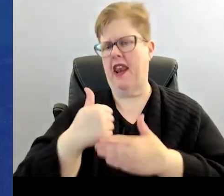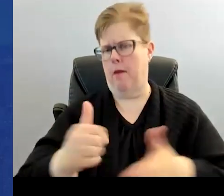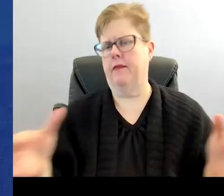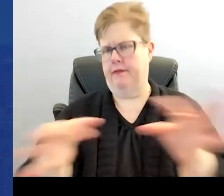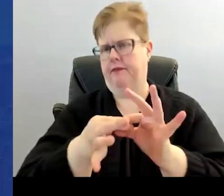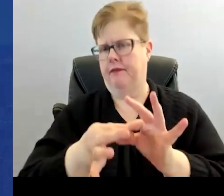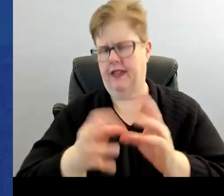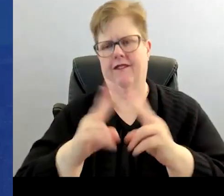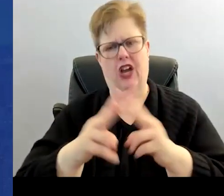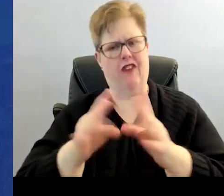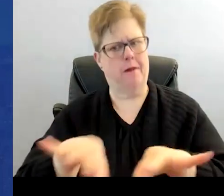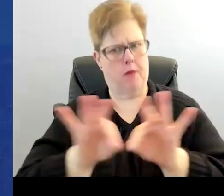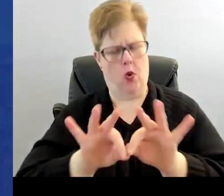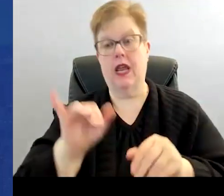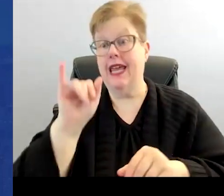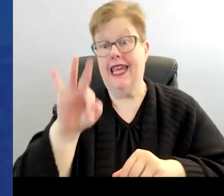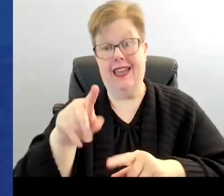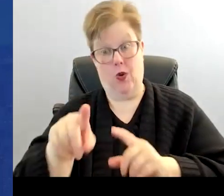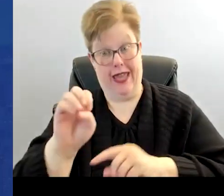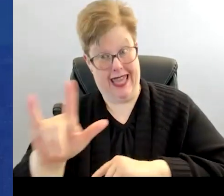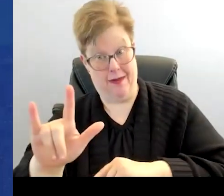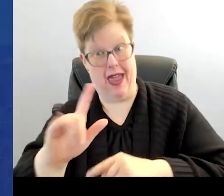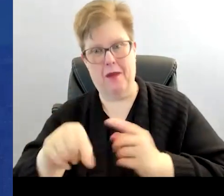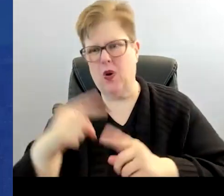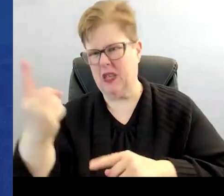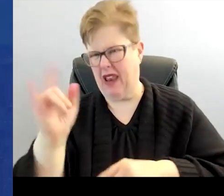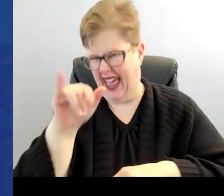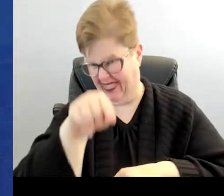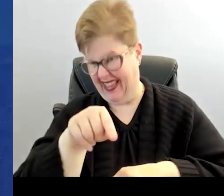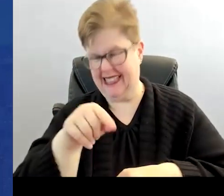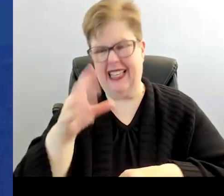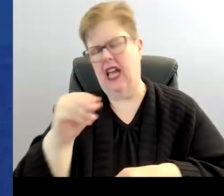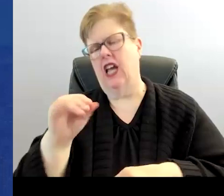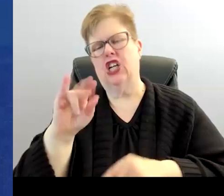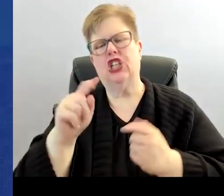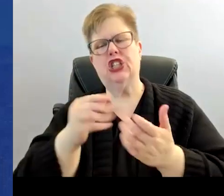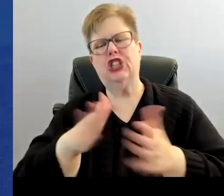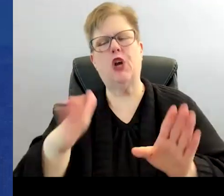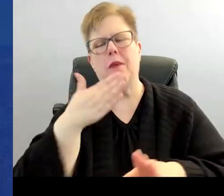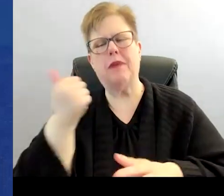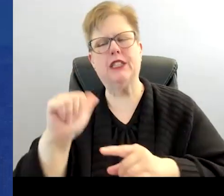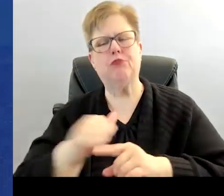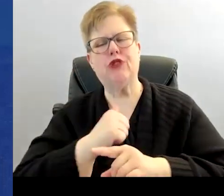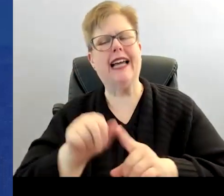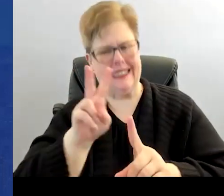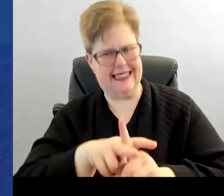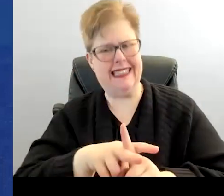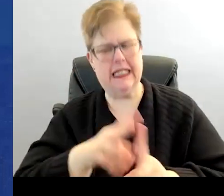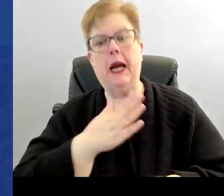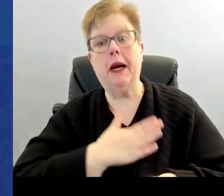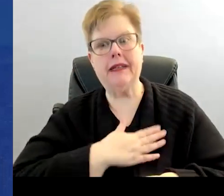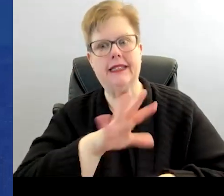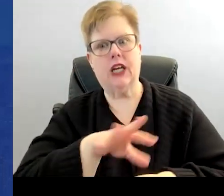you. Very important. If you email us about something like this and just general best practice, please